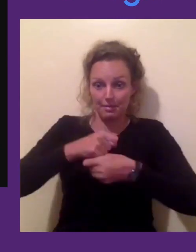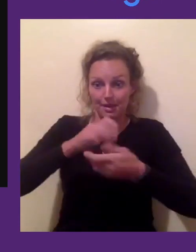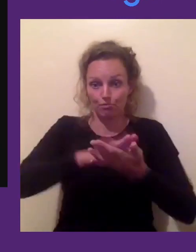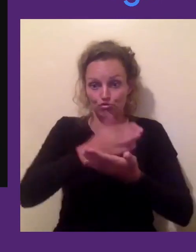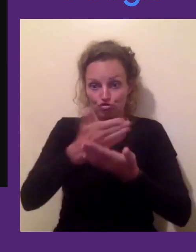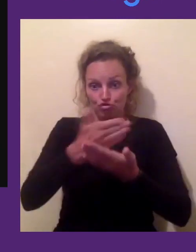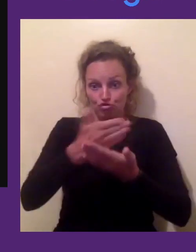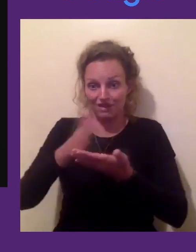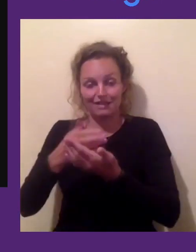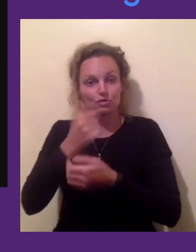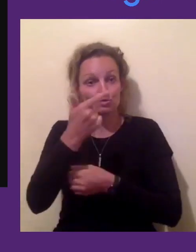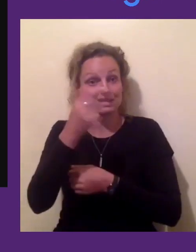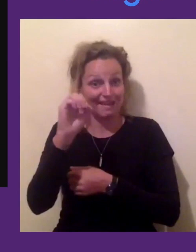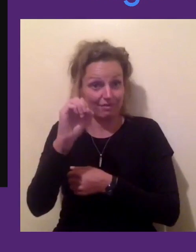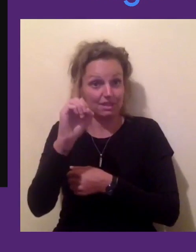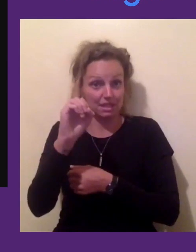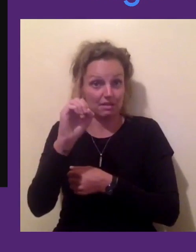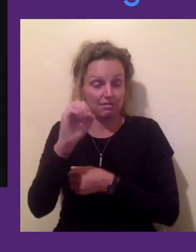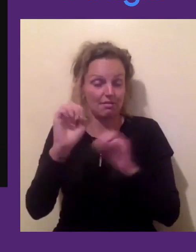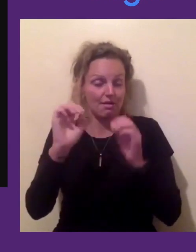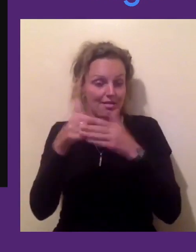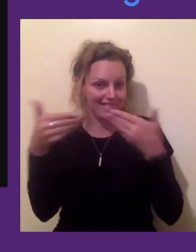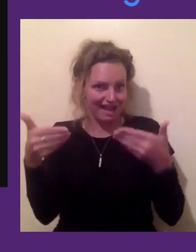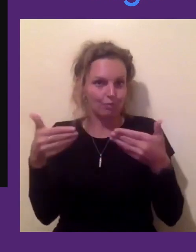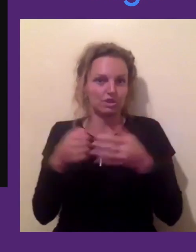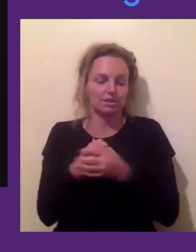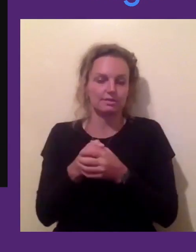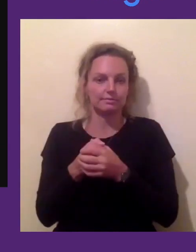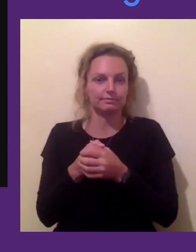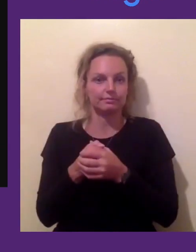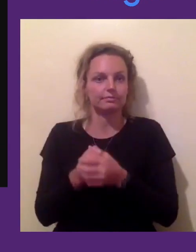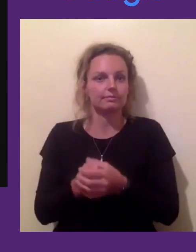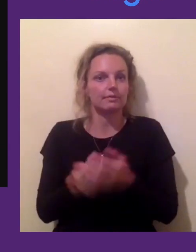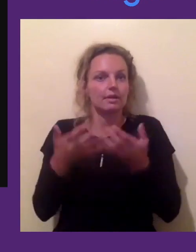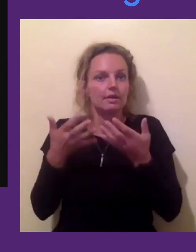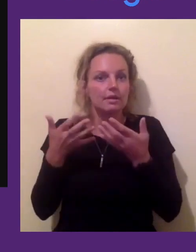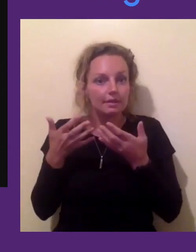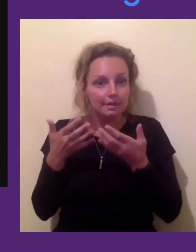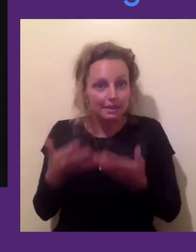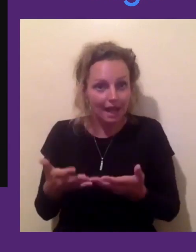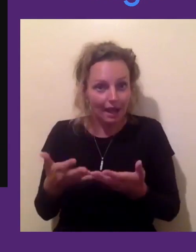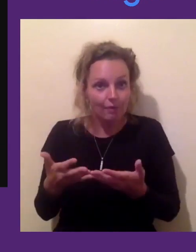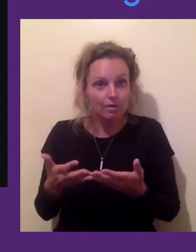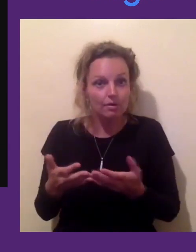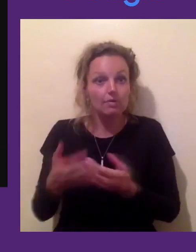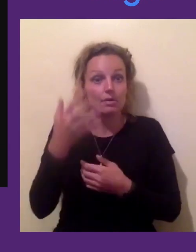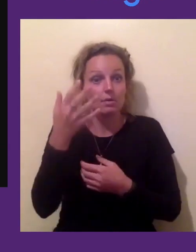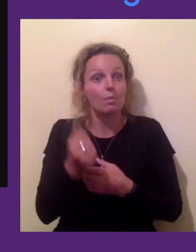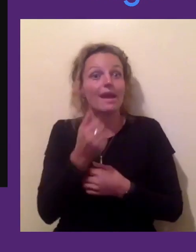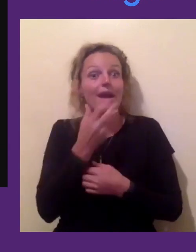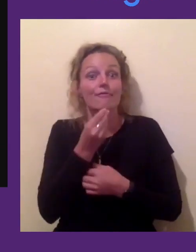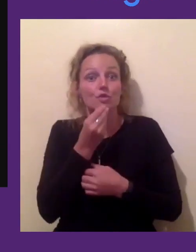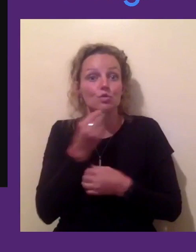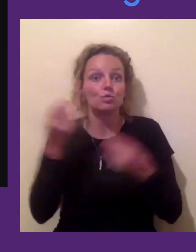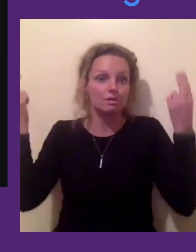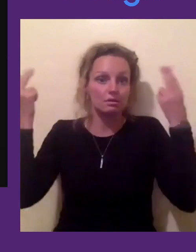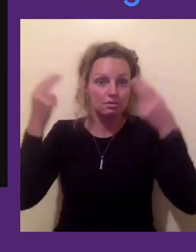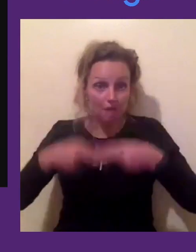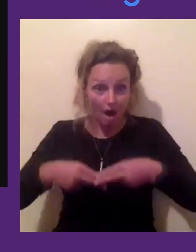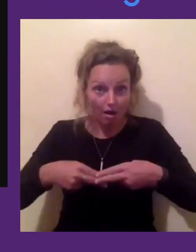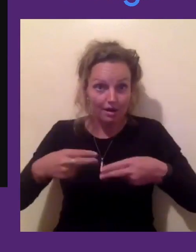for all of our external documents, an accessible decarbonized dark mode for digital use and a light mode for printing.